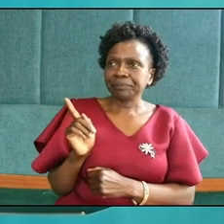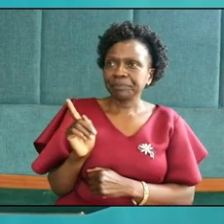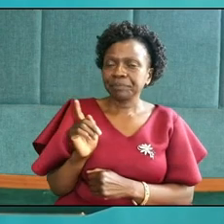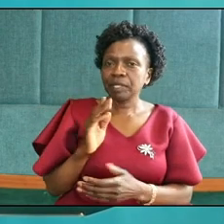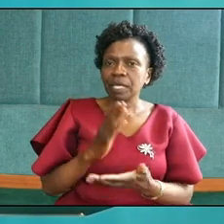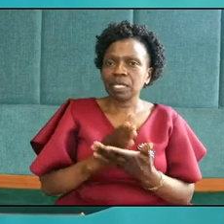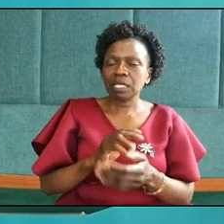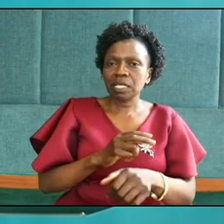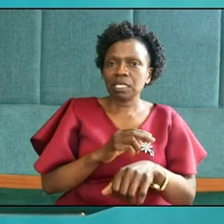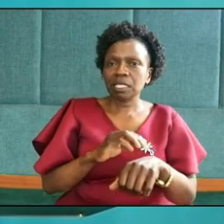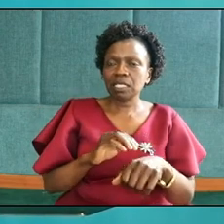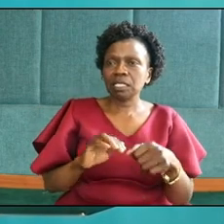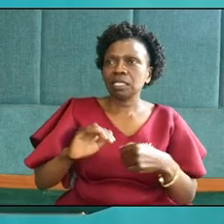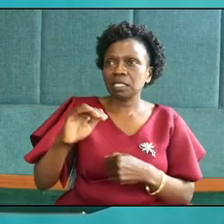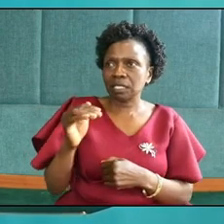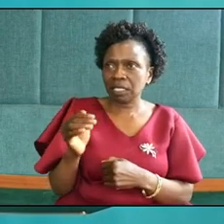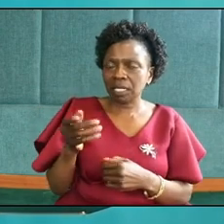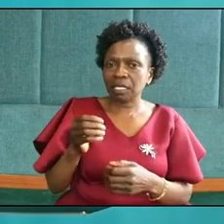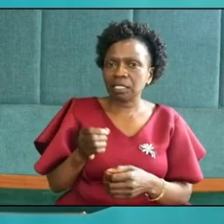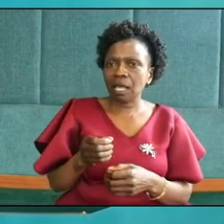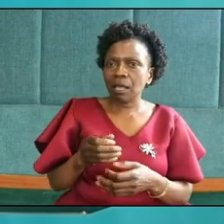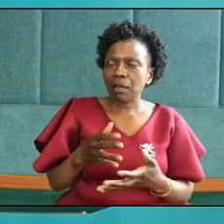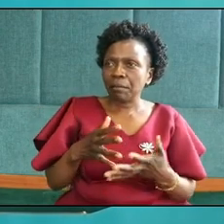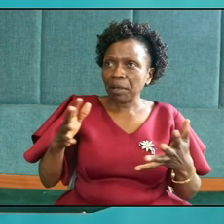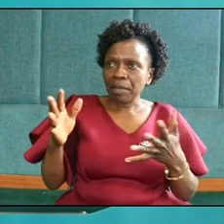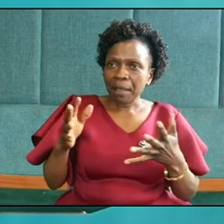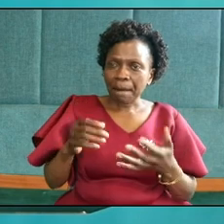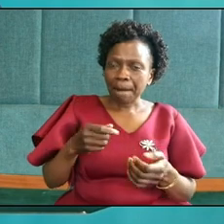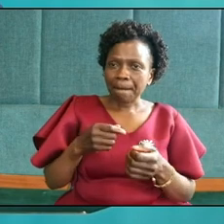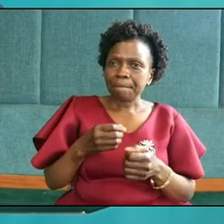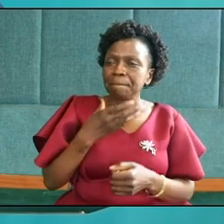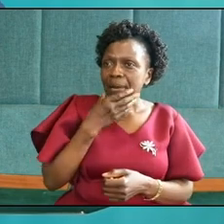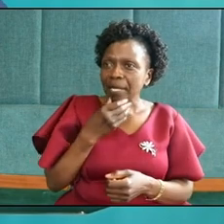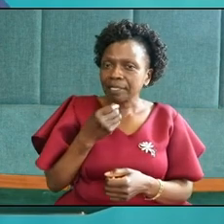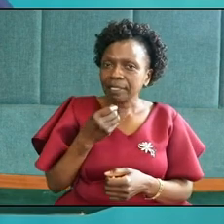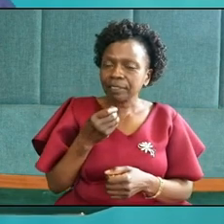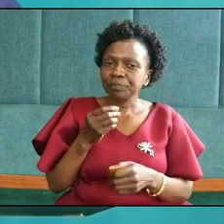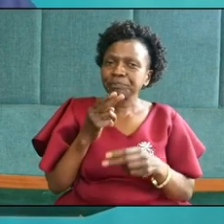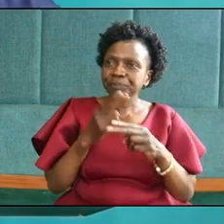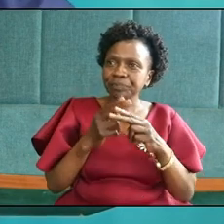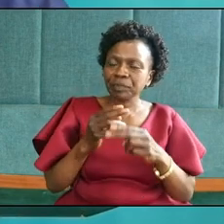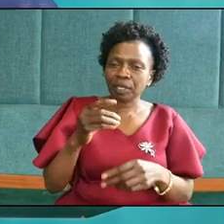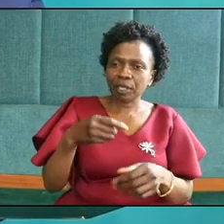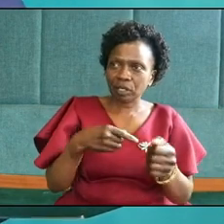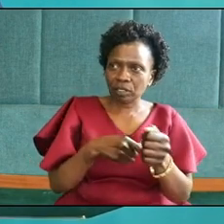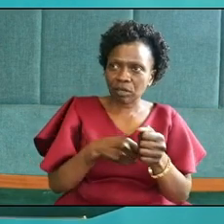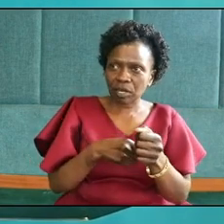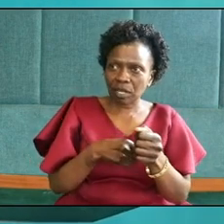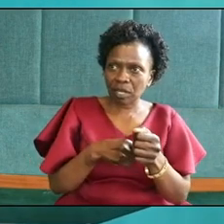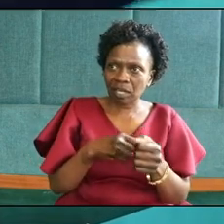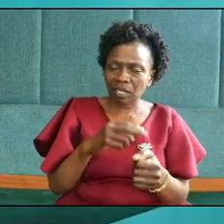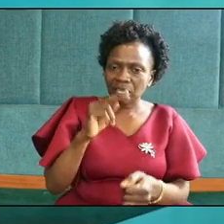In this city, there was a famous man, doctor, called Dr. Kelly, who was a